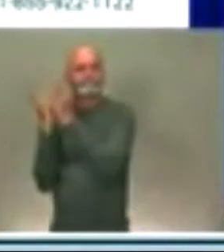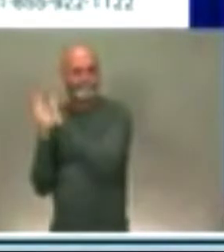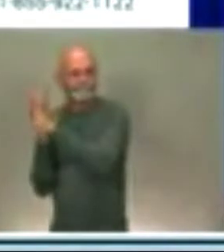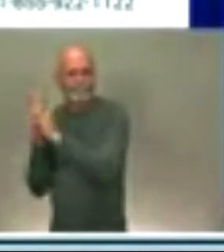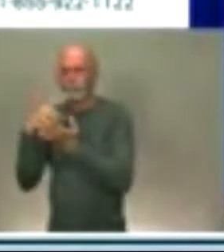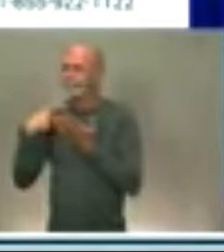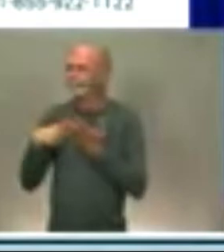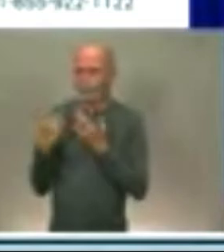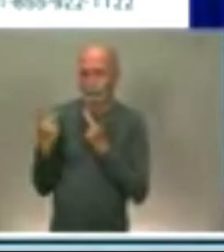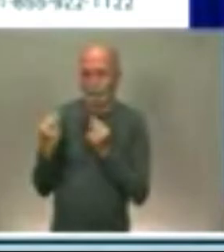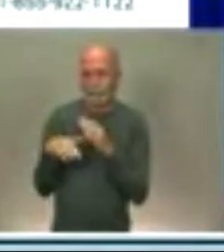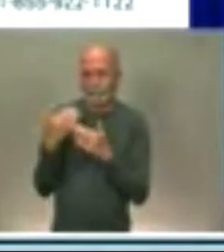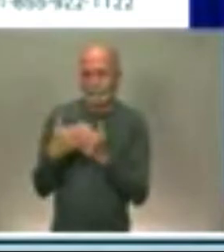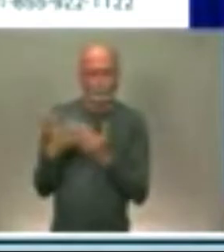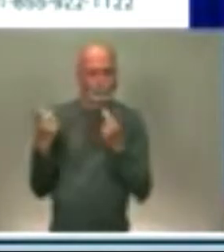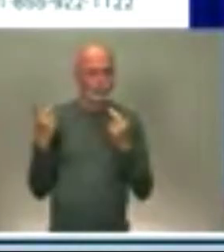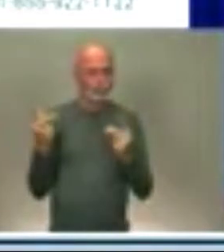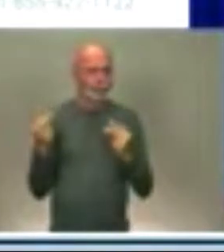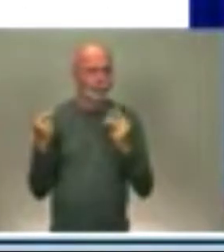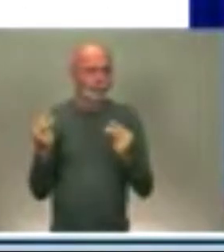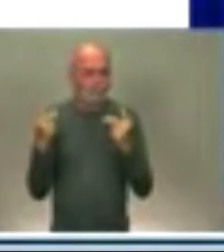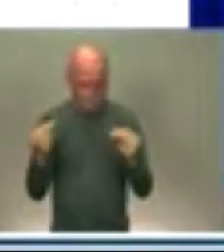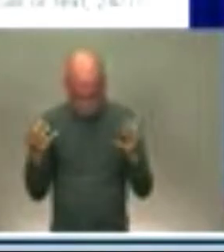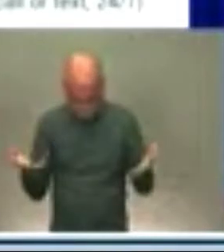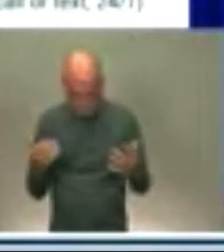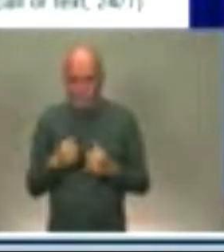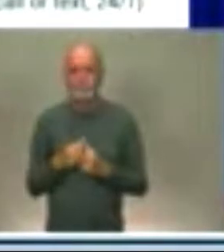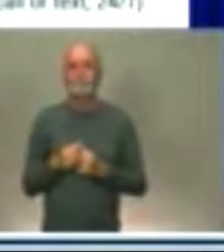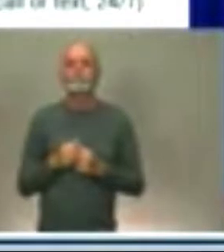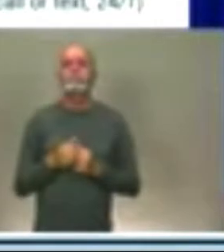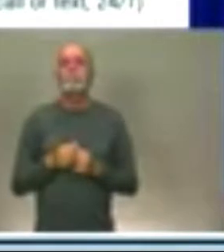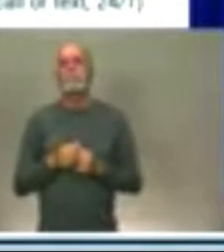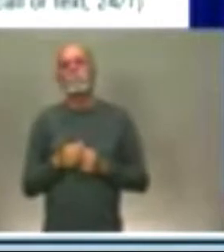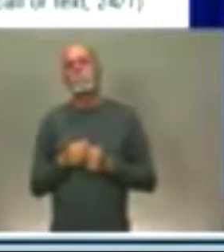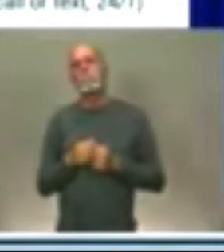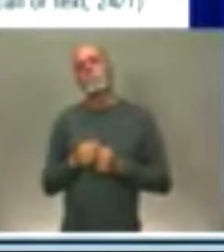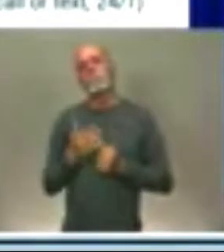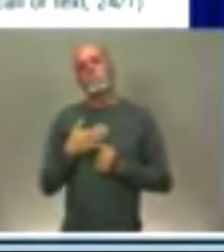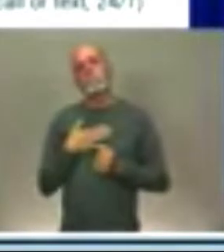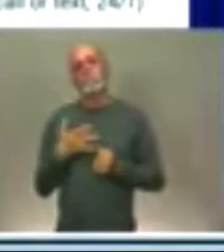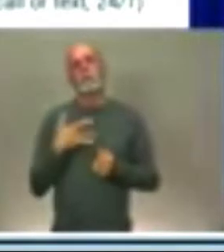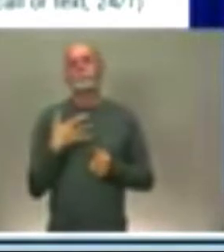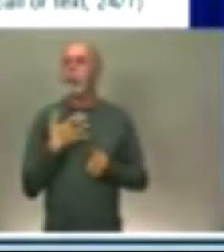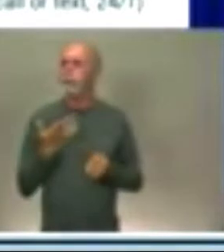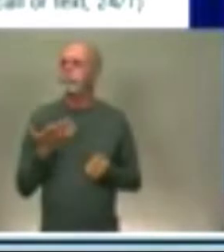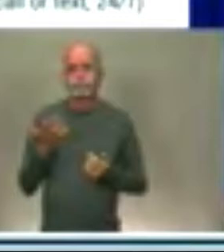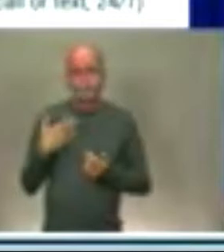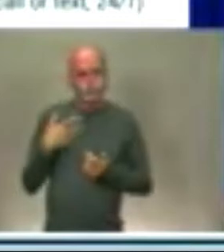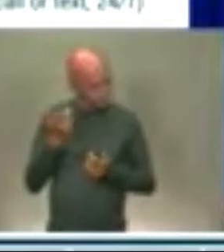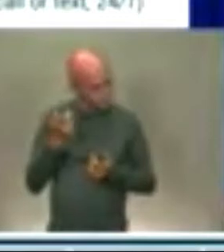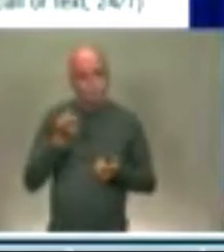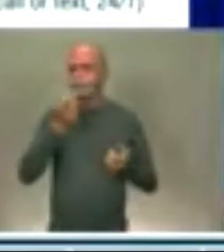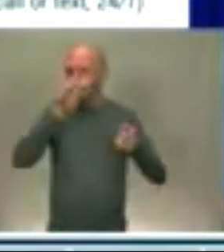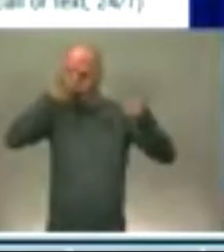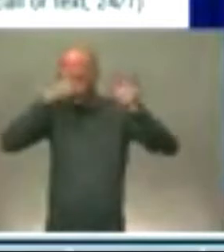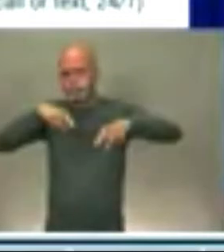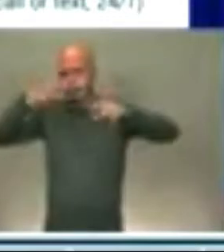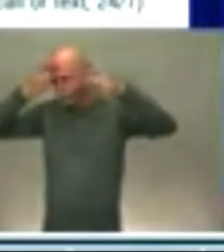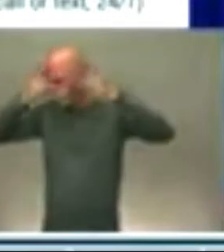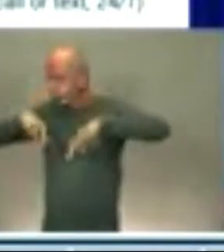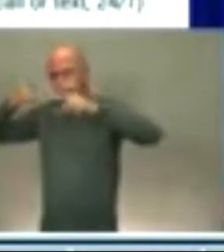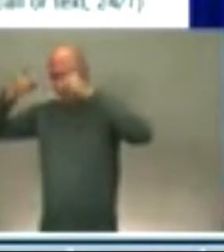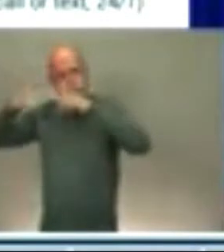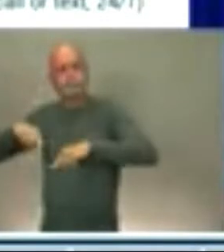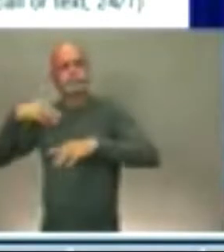I think that the bottom line is everyone is on the same page. And that is the page of making sure